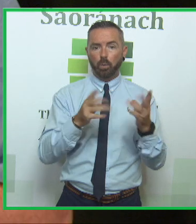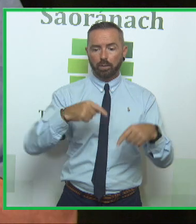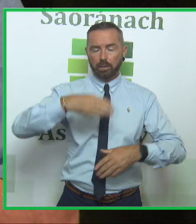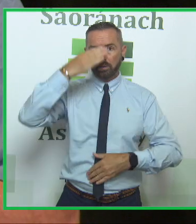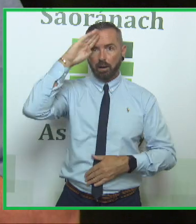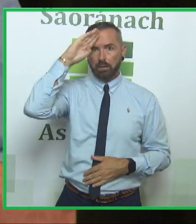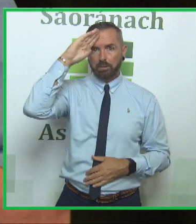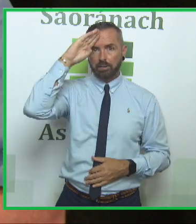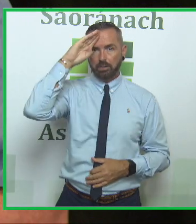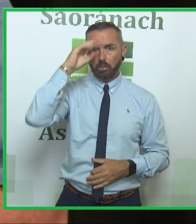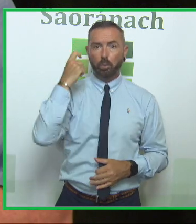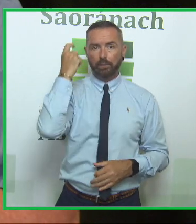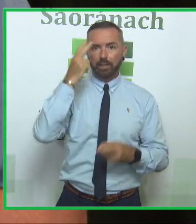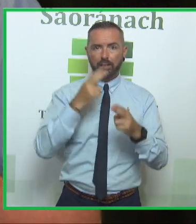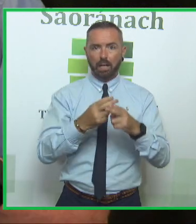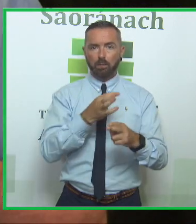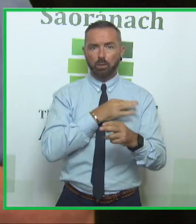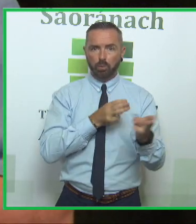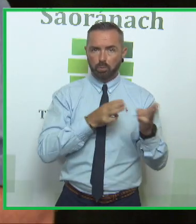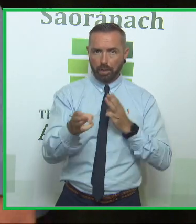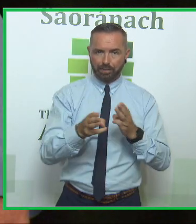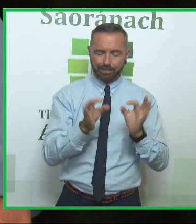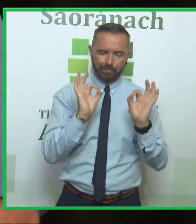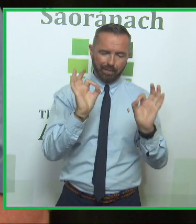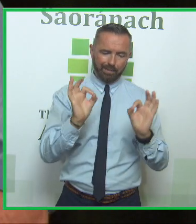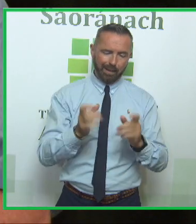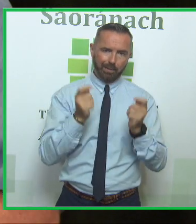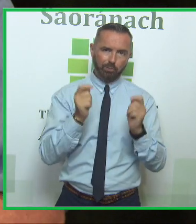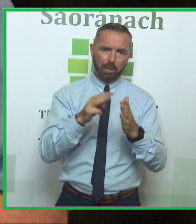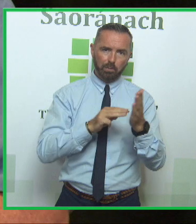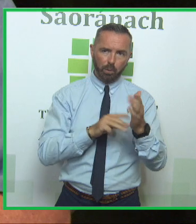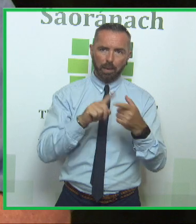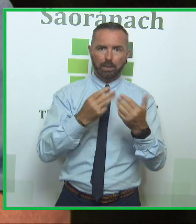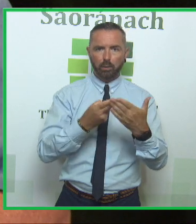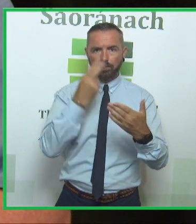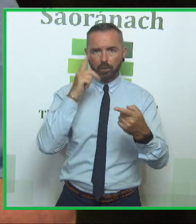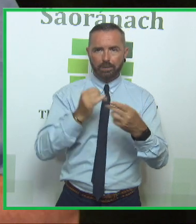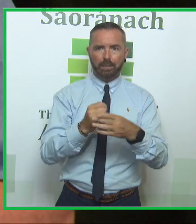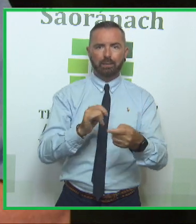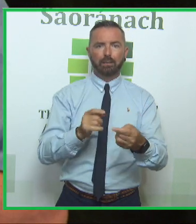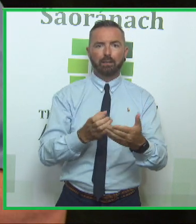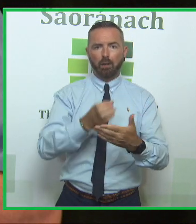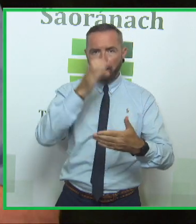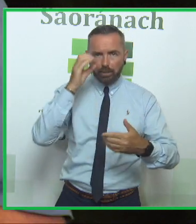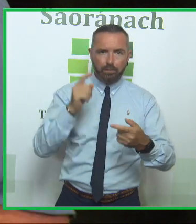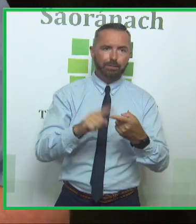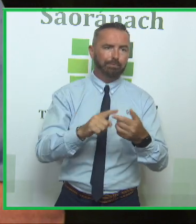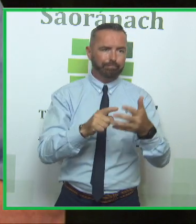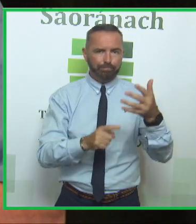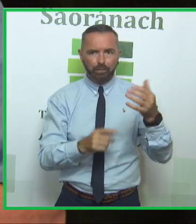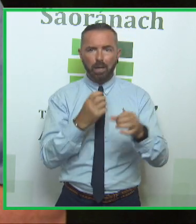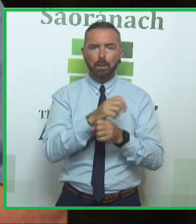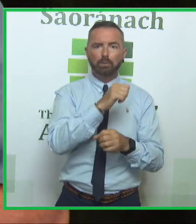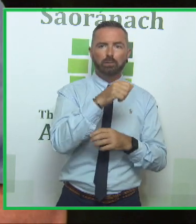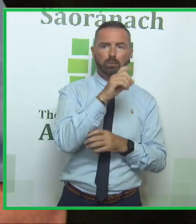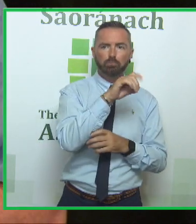We've figured out the good practice. We have fantastic training programs in universities and colleges around drugs and alcohol and various different